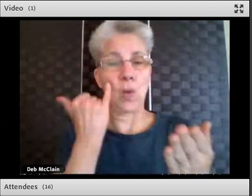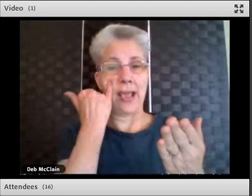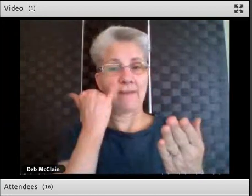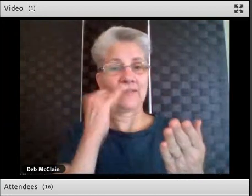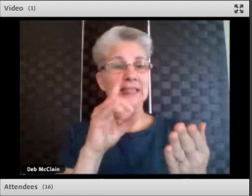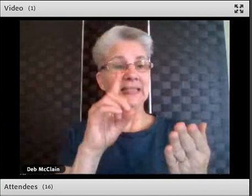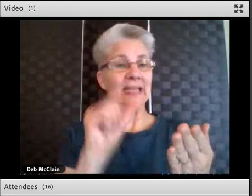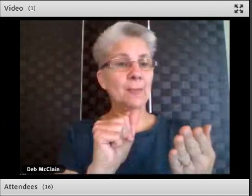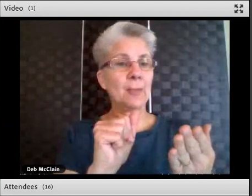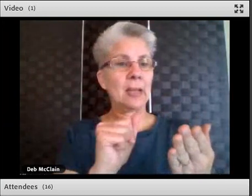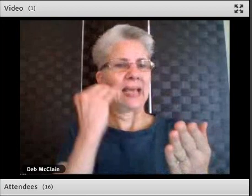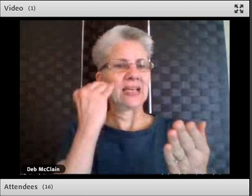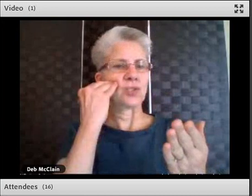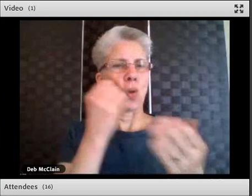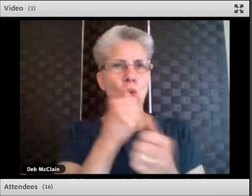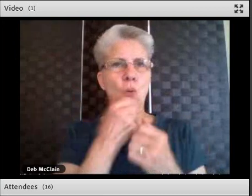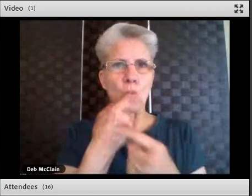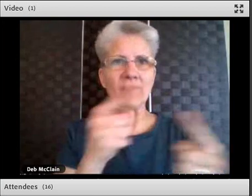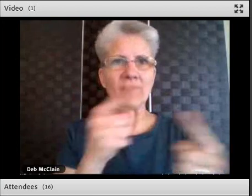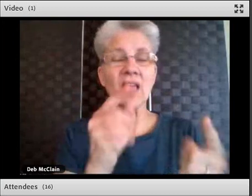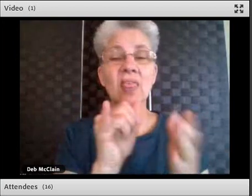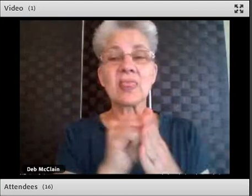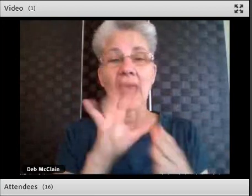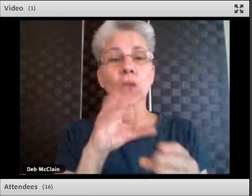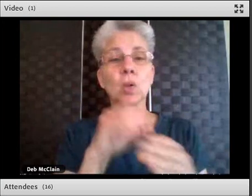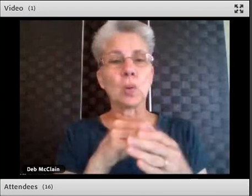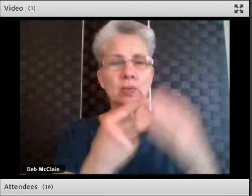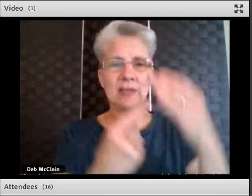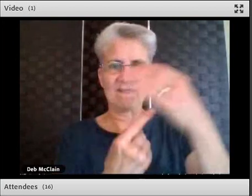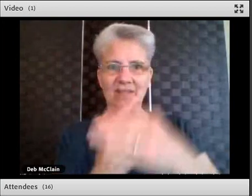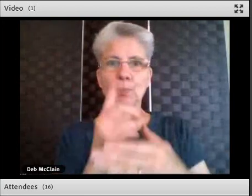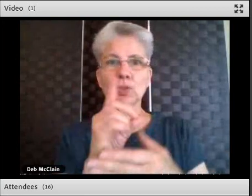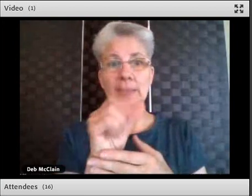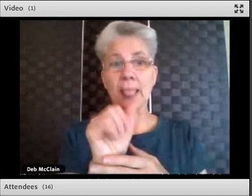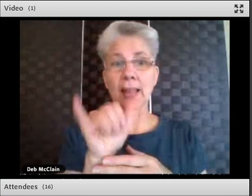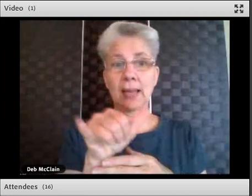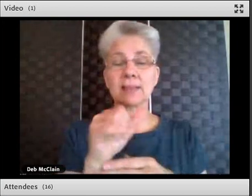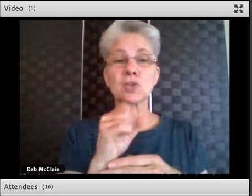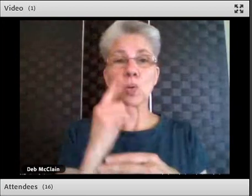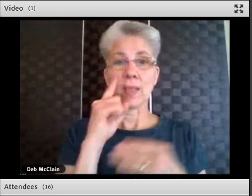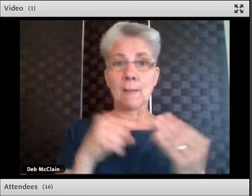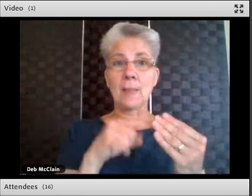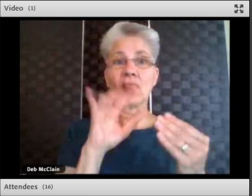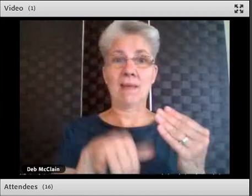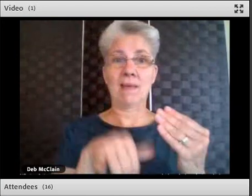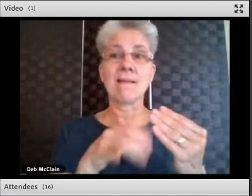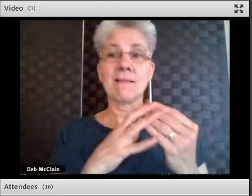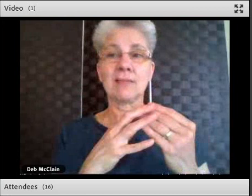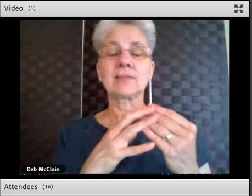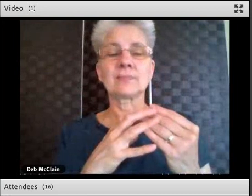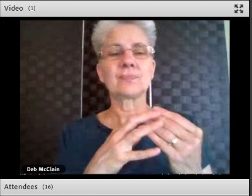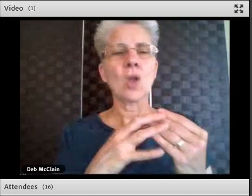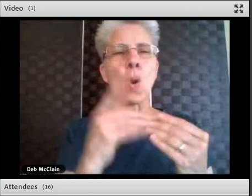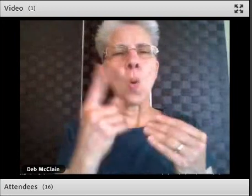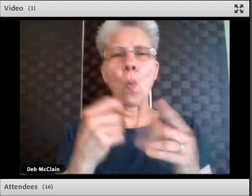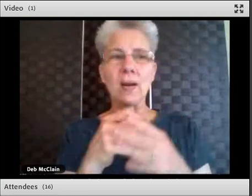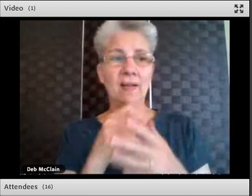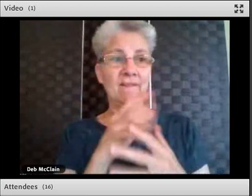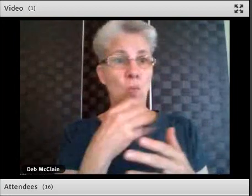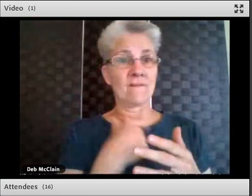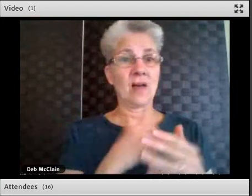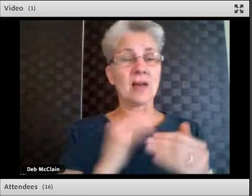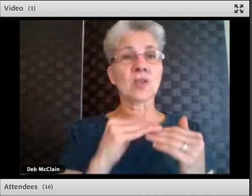presence of a disability is known or revealed. And that includes invisible disabilities. So you think about that. 1 in 4 of us,